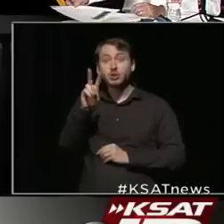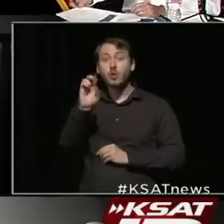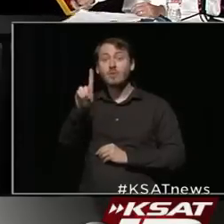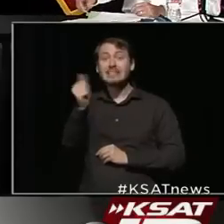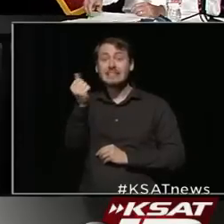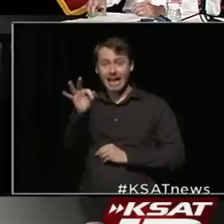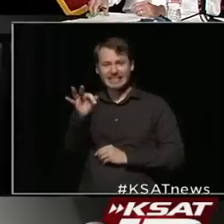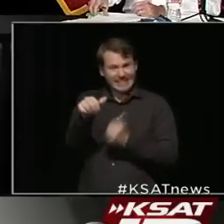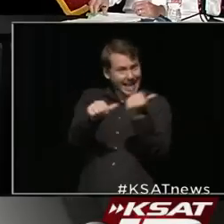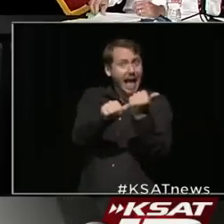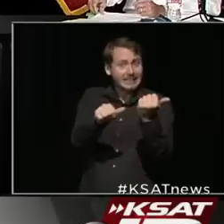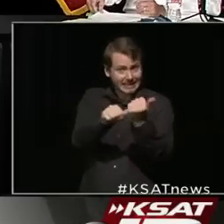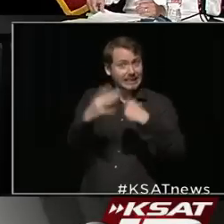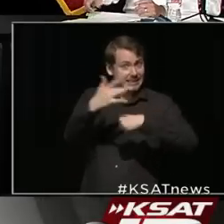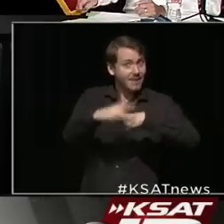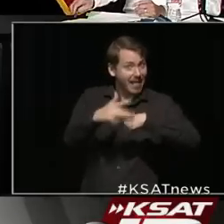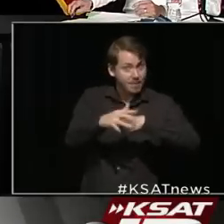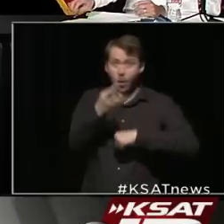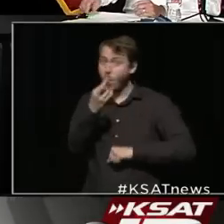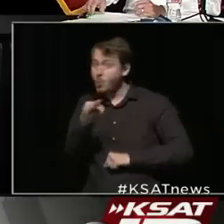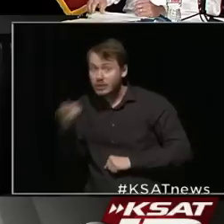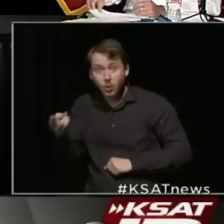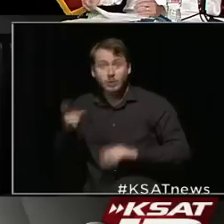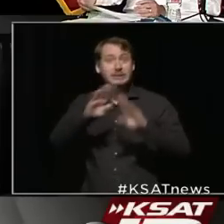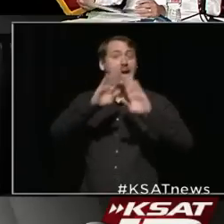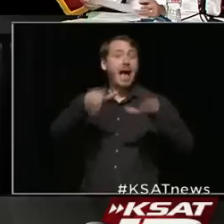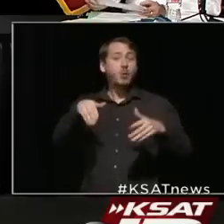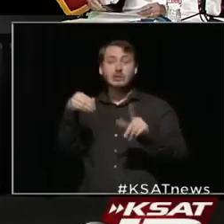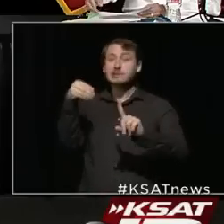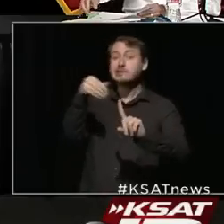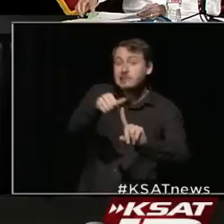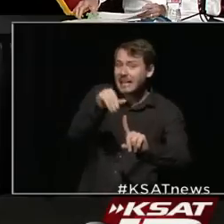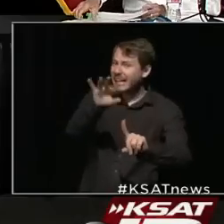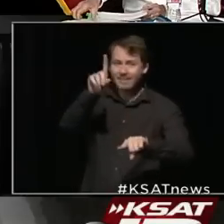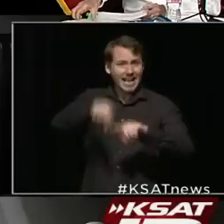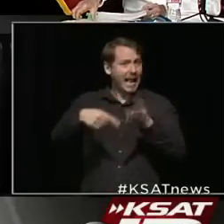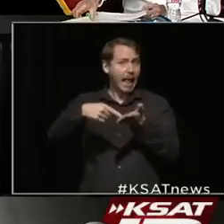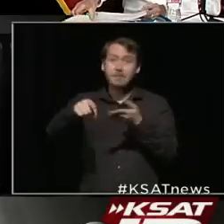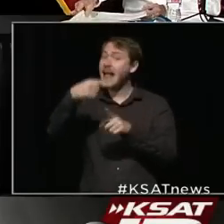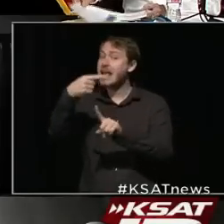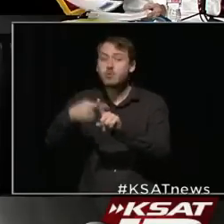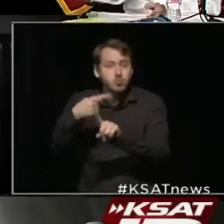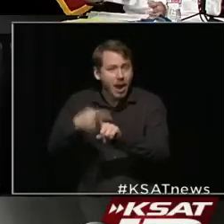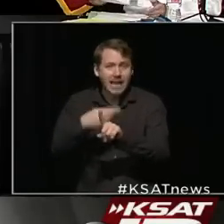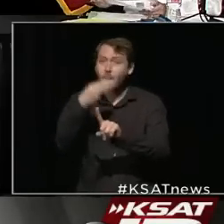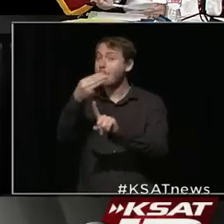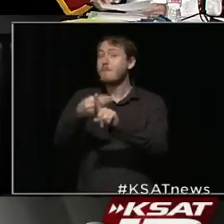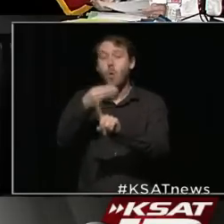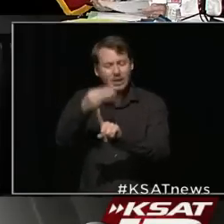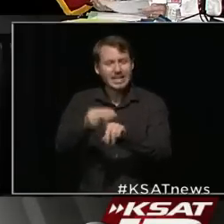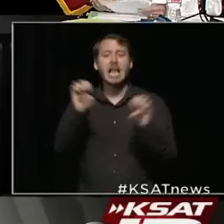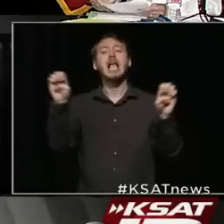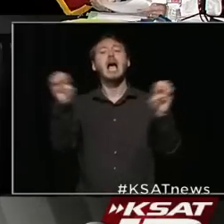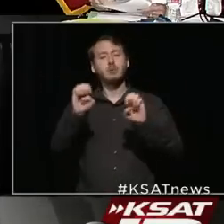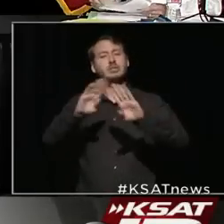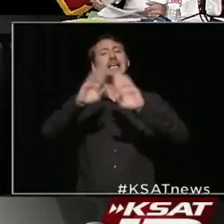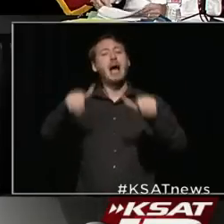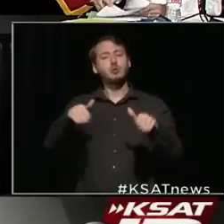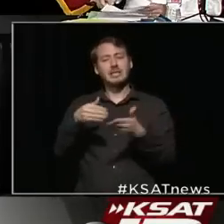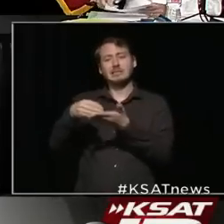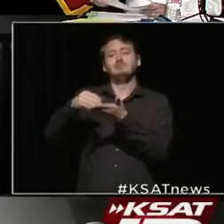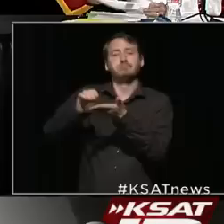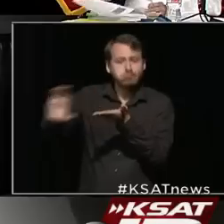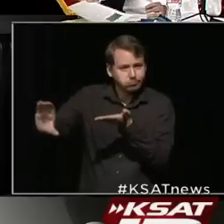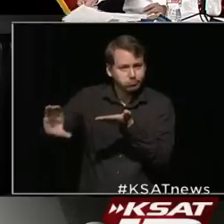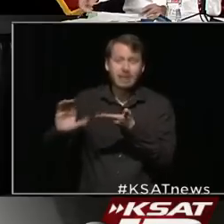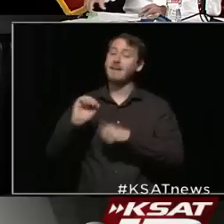that's available to people in need. Housing assistance, if you are unable to pay rent or mortgage, we have an emergency housing assistance fund set up for